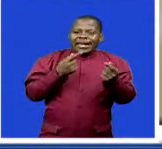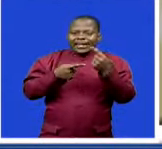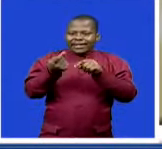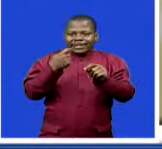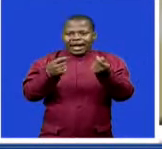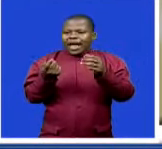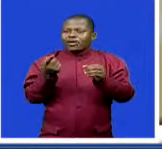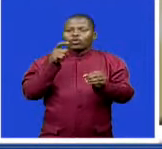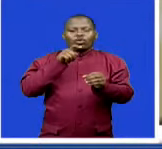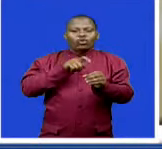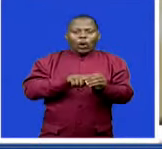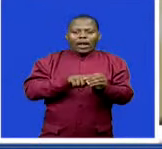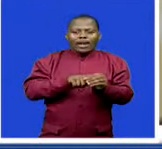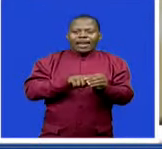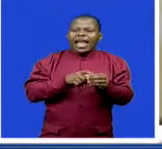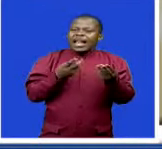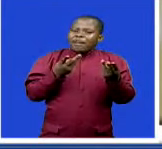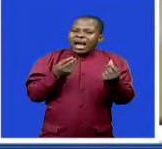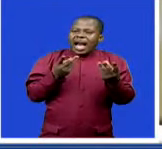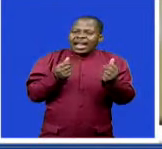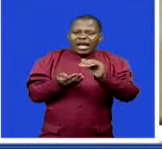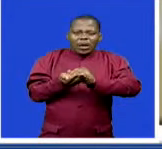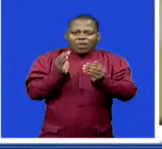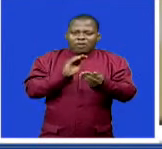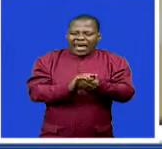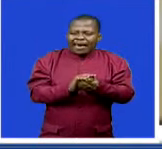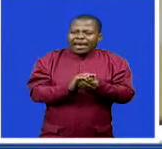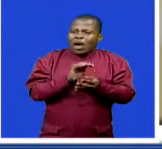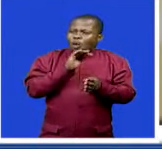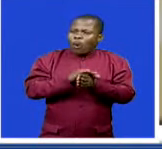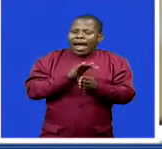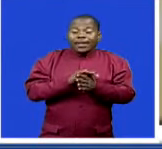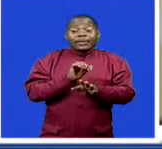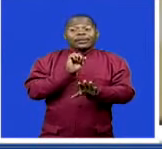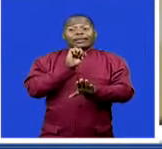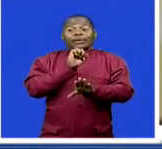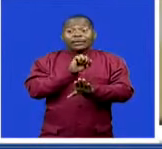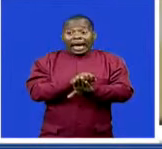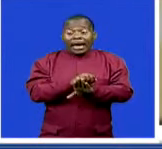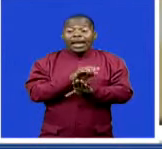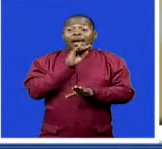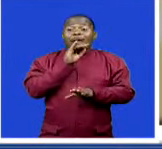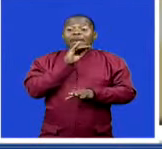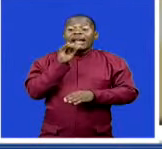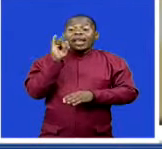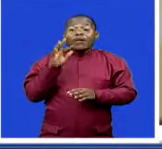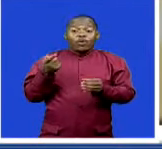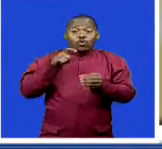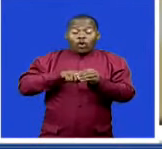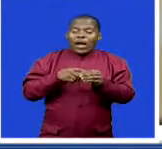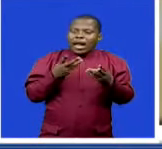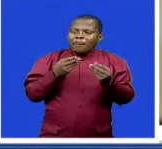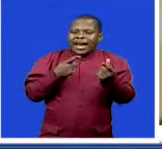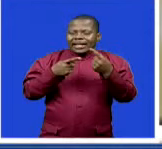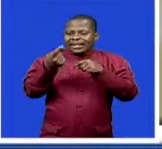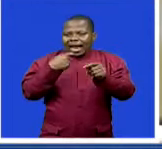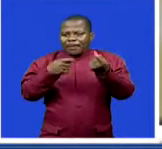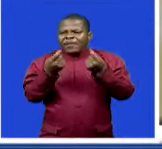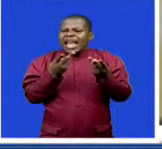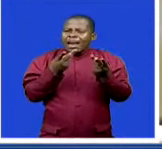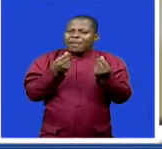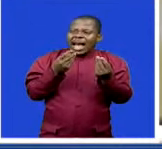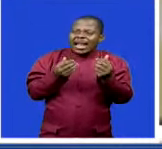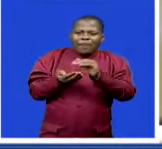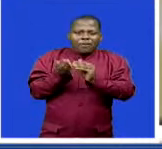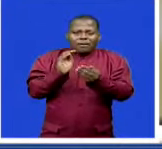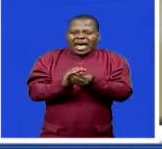Money traders. They've also coined themselves as money traders. Being a money trader, you